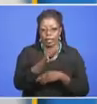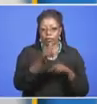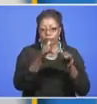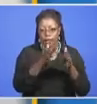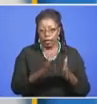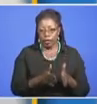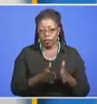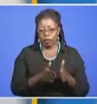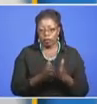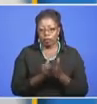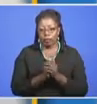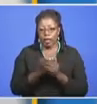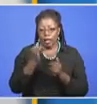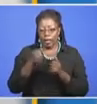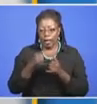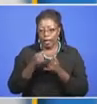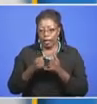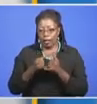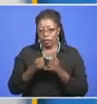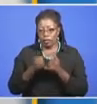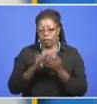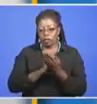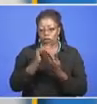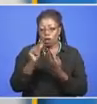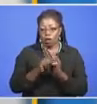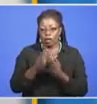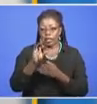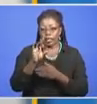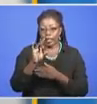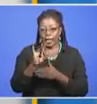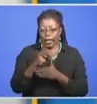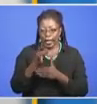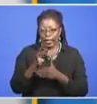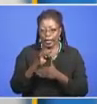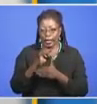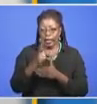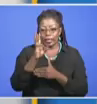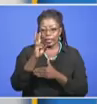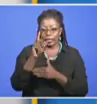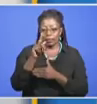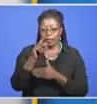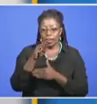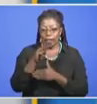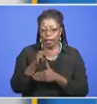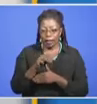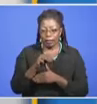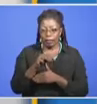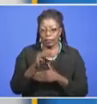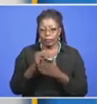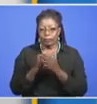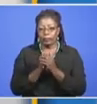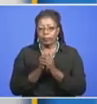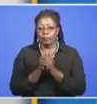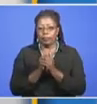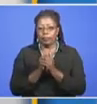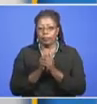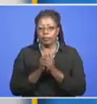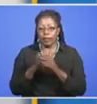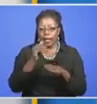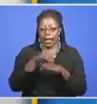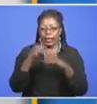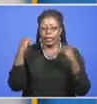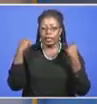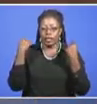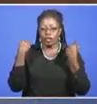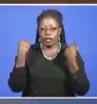entry deadline is Wednesday, August 6th. 8th at 6 p.m. The draw for all divisions will take place the next day, 6 p.m. at the Gym